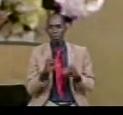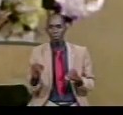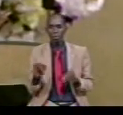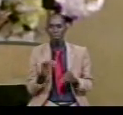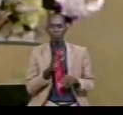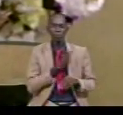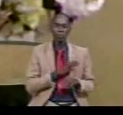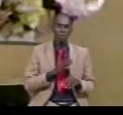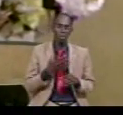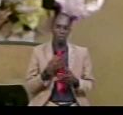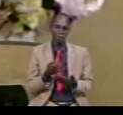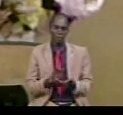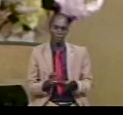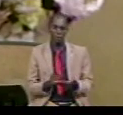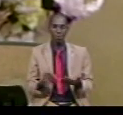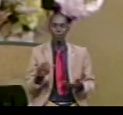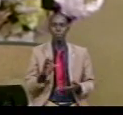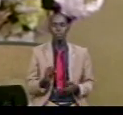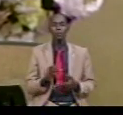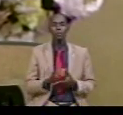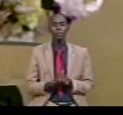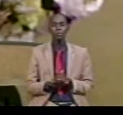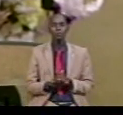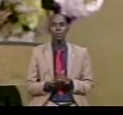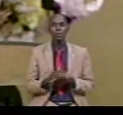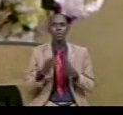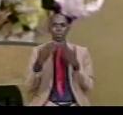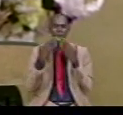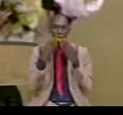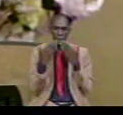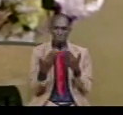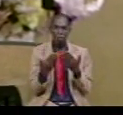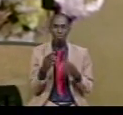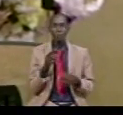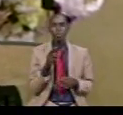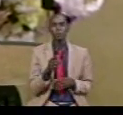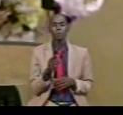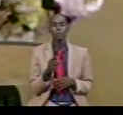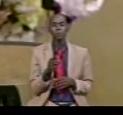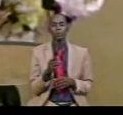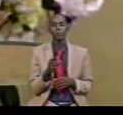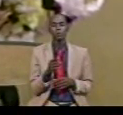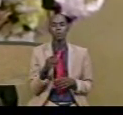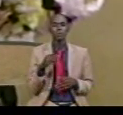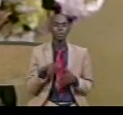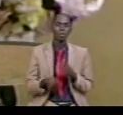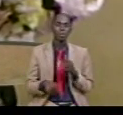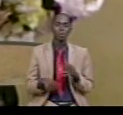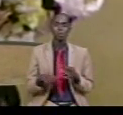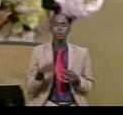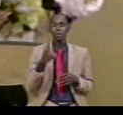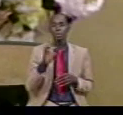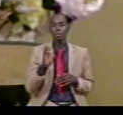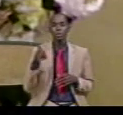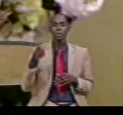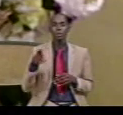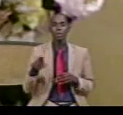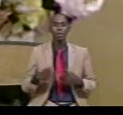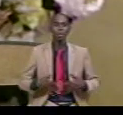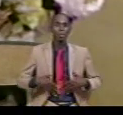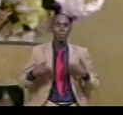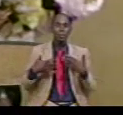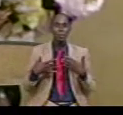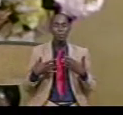his writings. Thank you, Deeper Life, I beg your